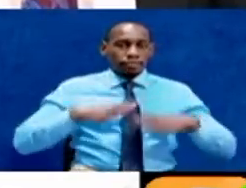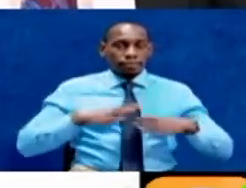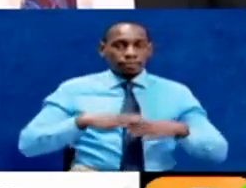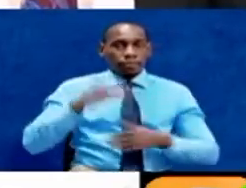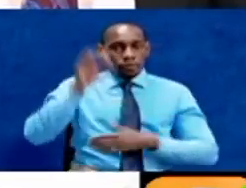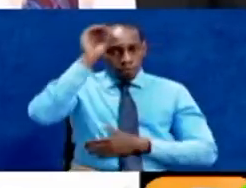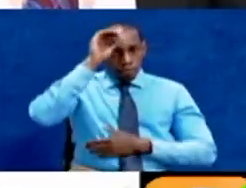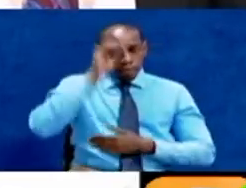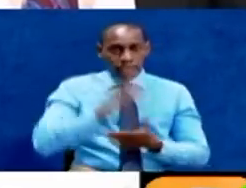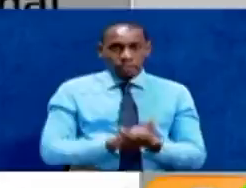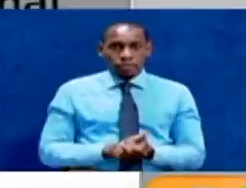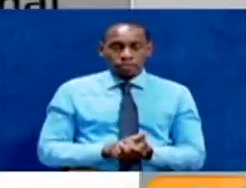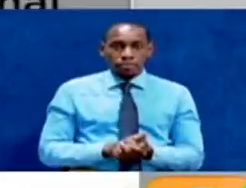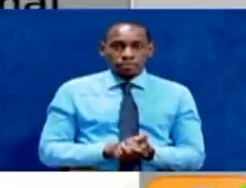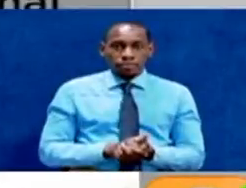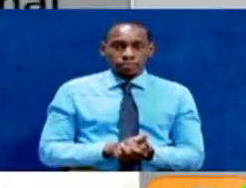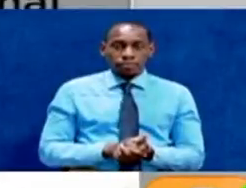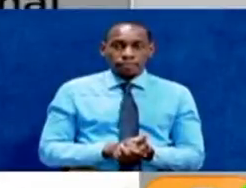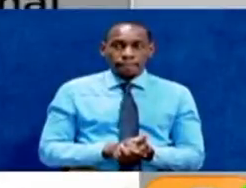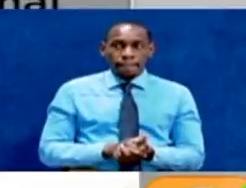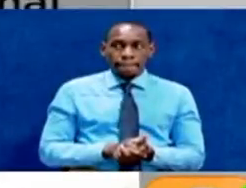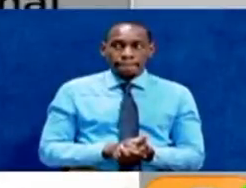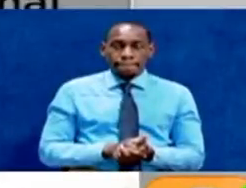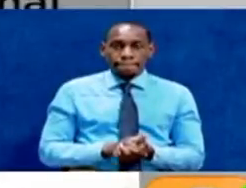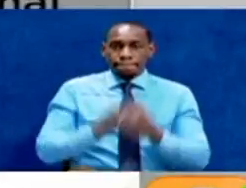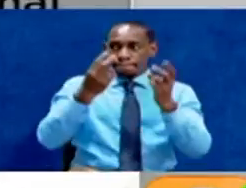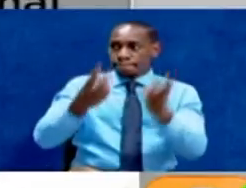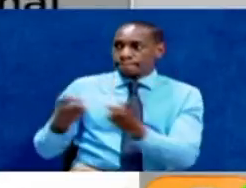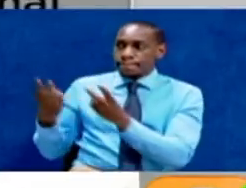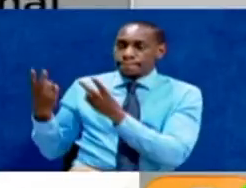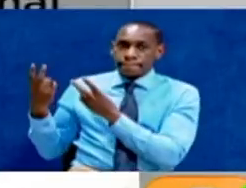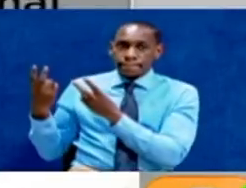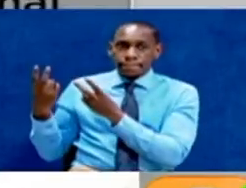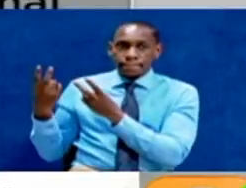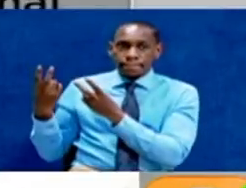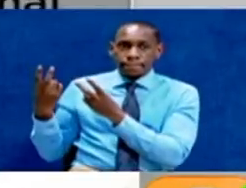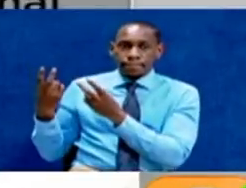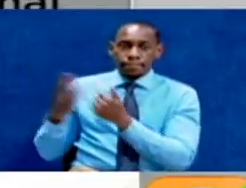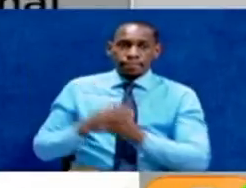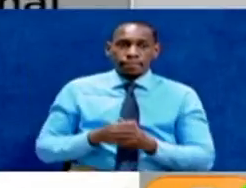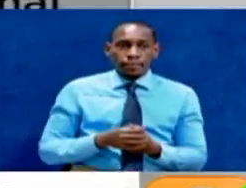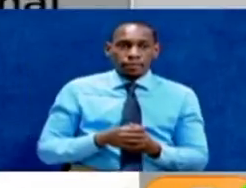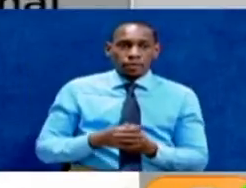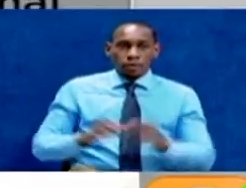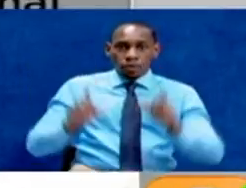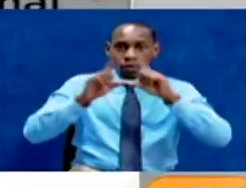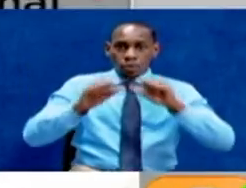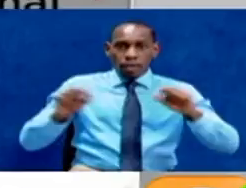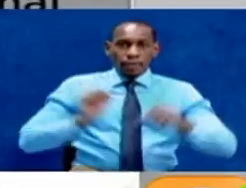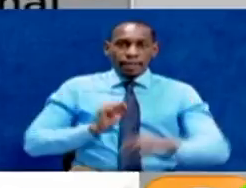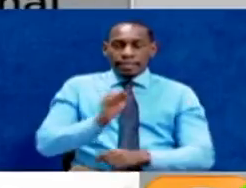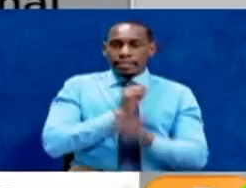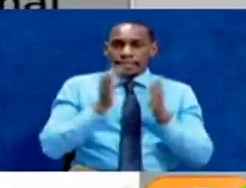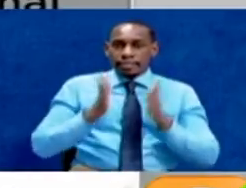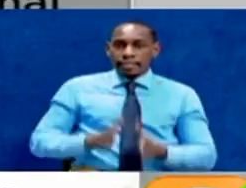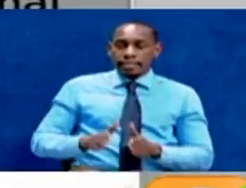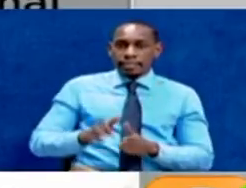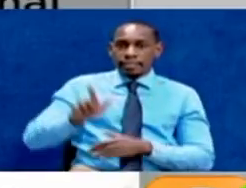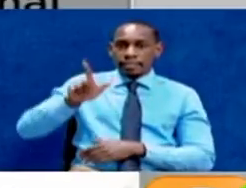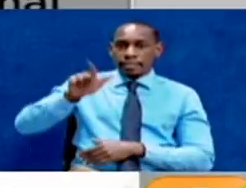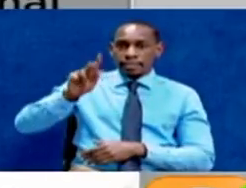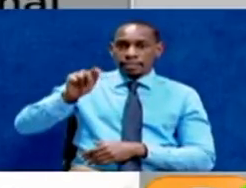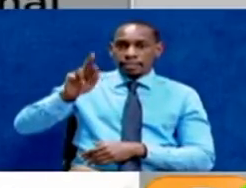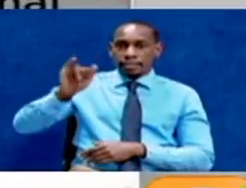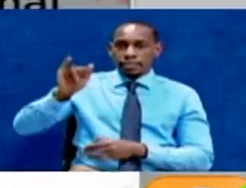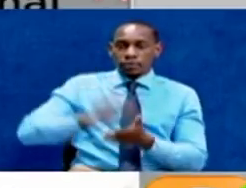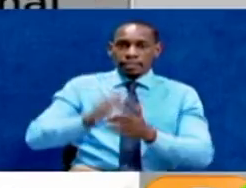conversation that's been. These are your thoughts. Let's put them up on the screen. Okay, tweets first. Albert Kasembele saying, according to Senator Linturi, it's only when Tangatanga are